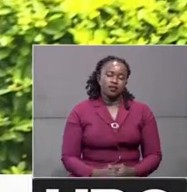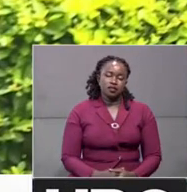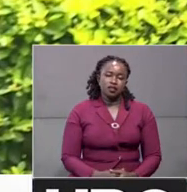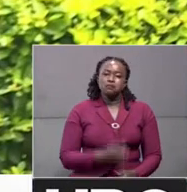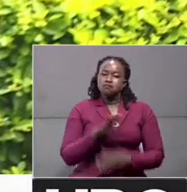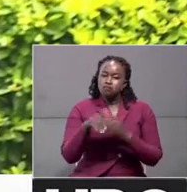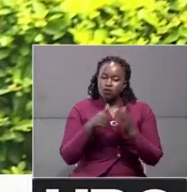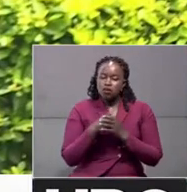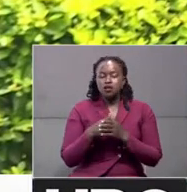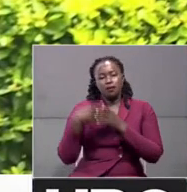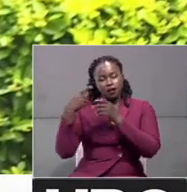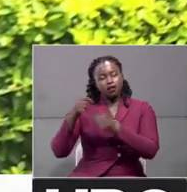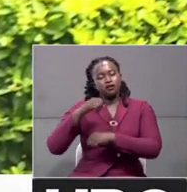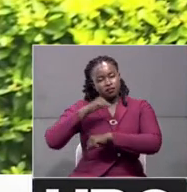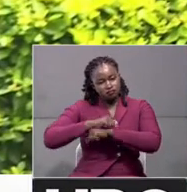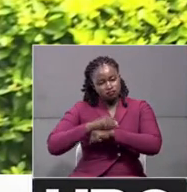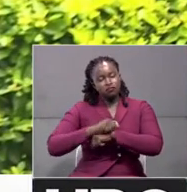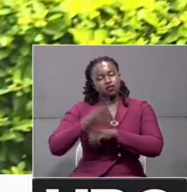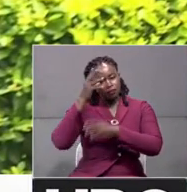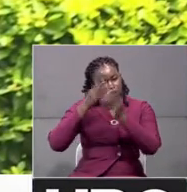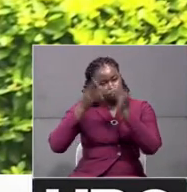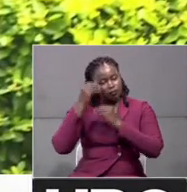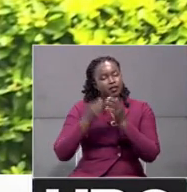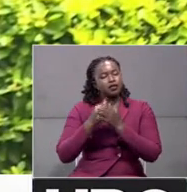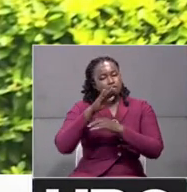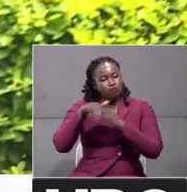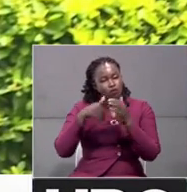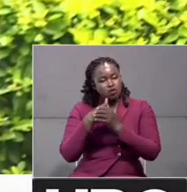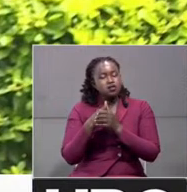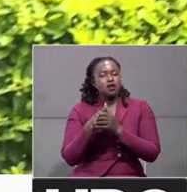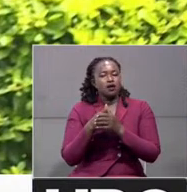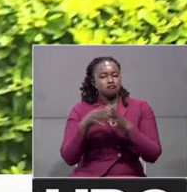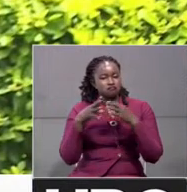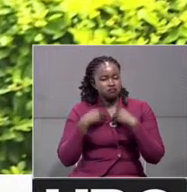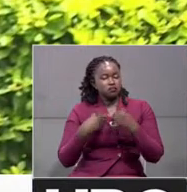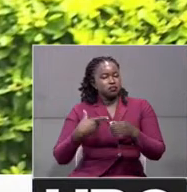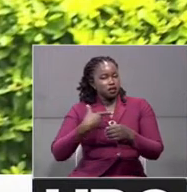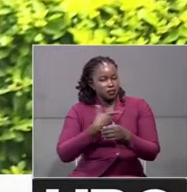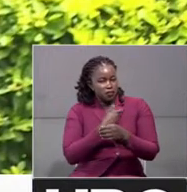bona basome bona bagemebwe